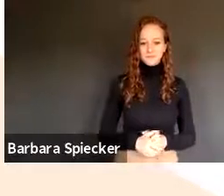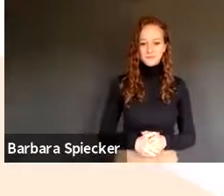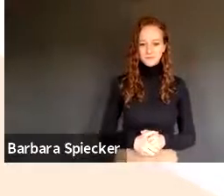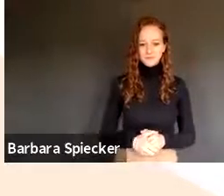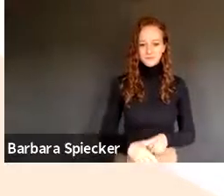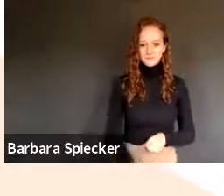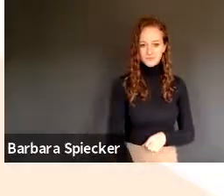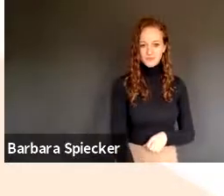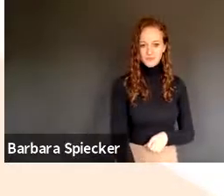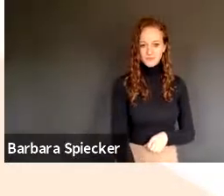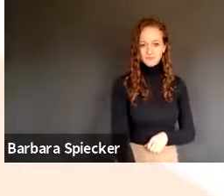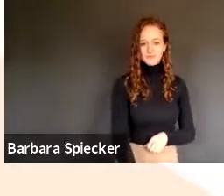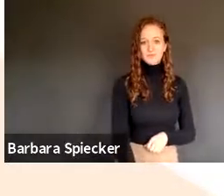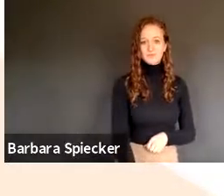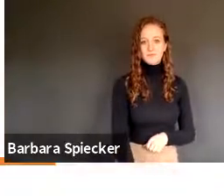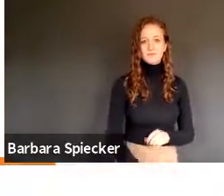Southern Oscillation.